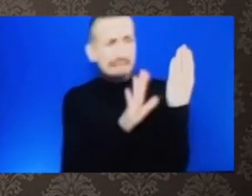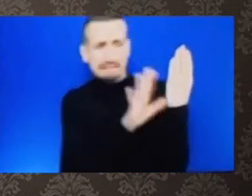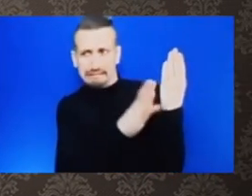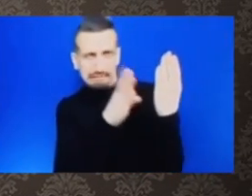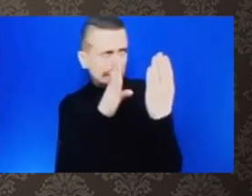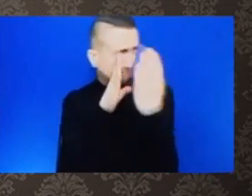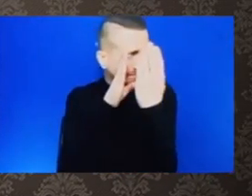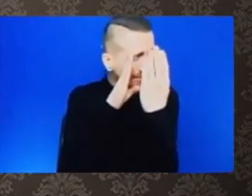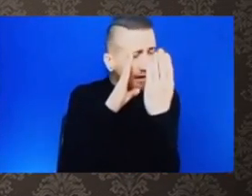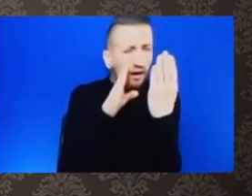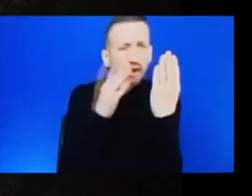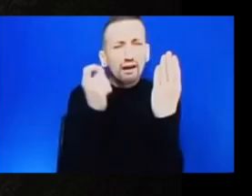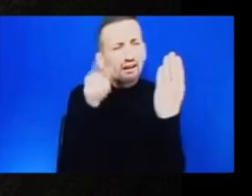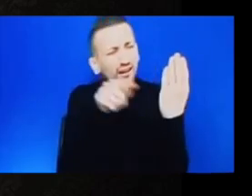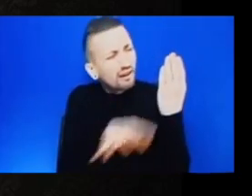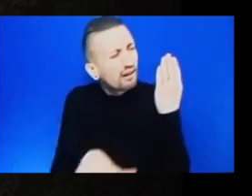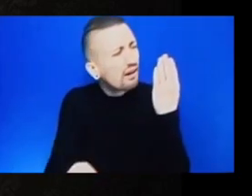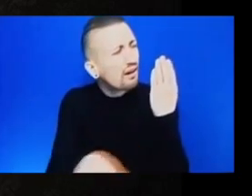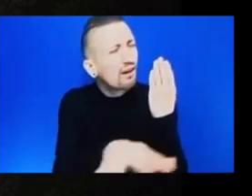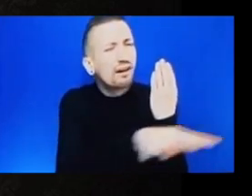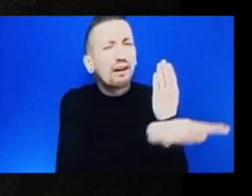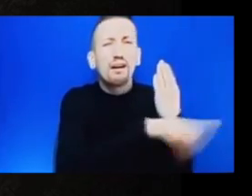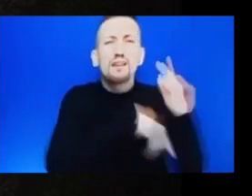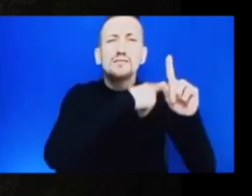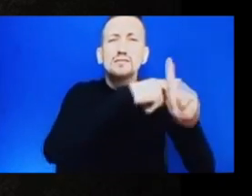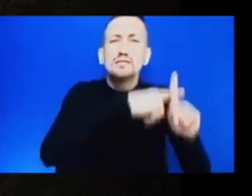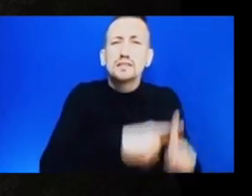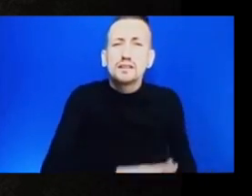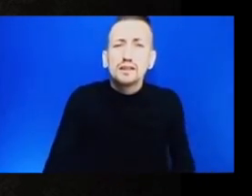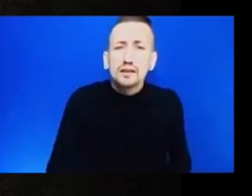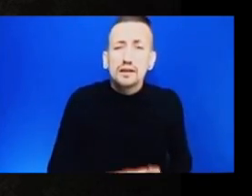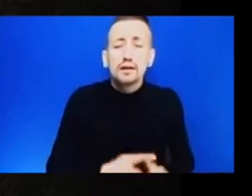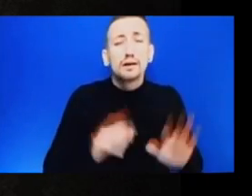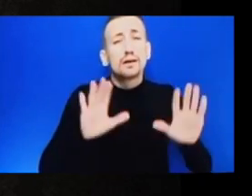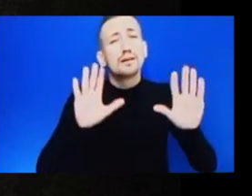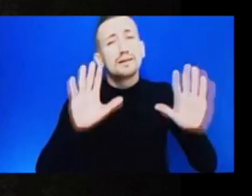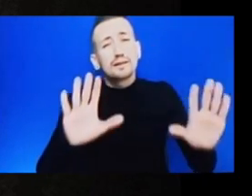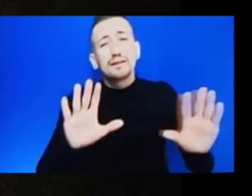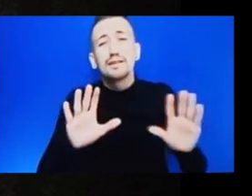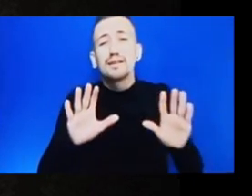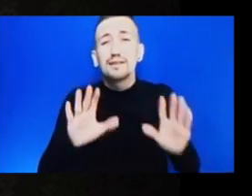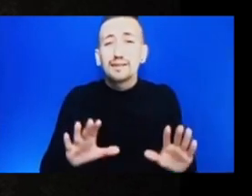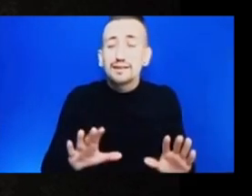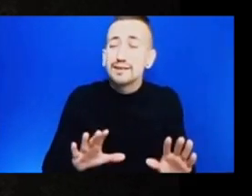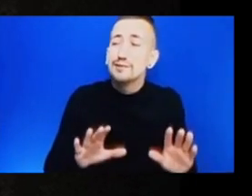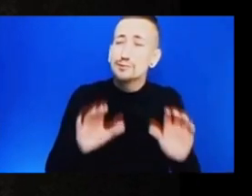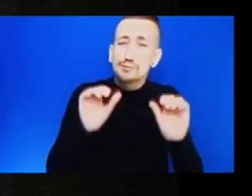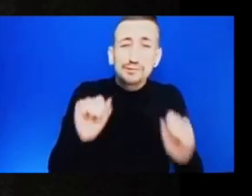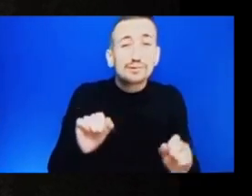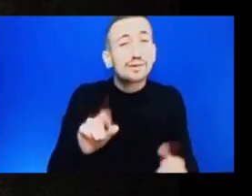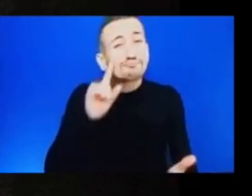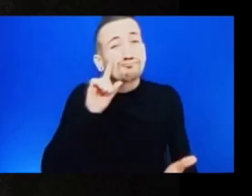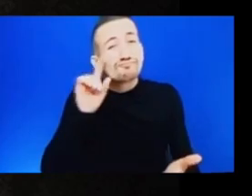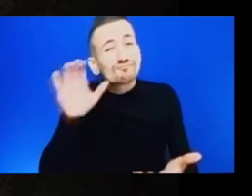Behind that looking glass, it may be messy, but it's you for you. And